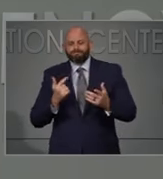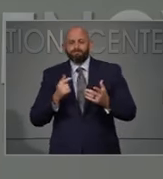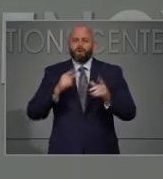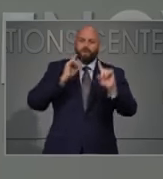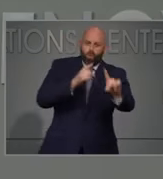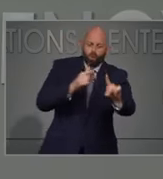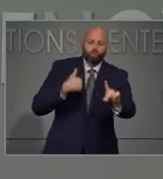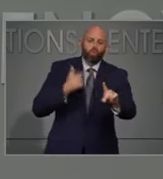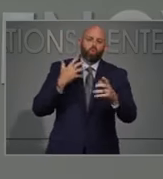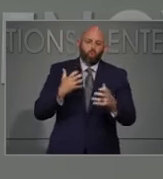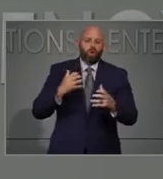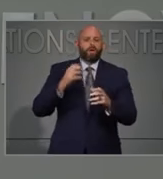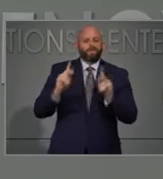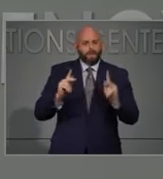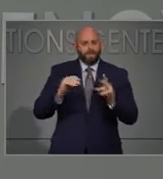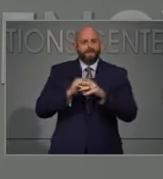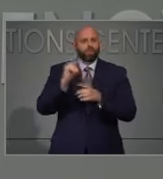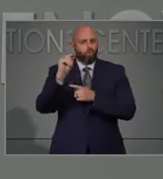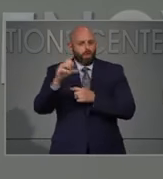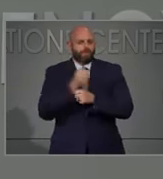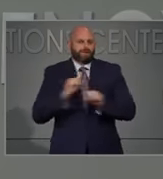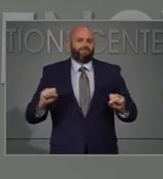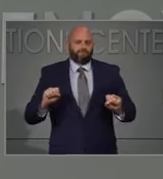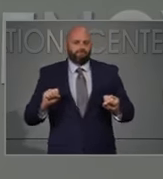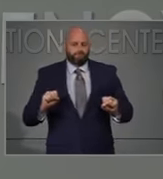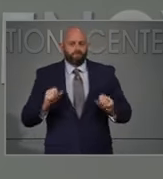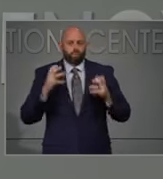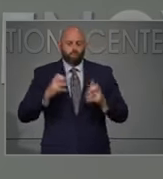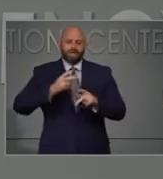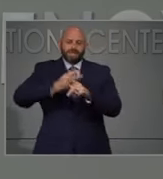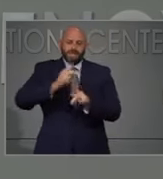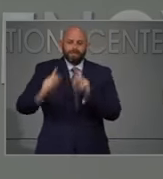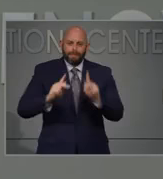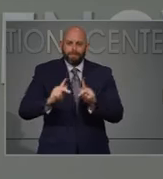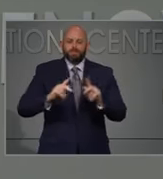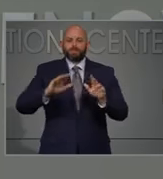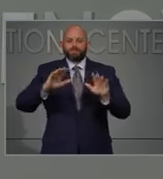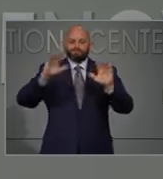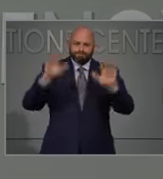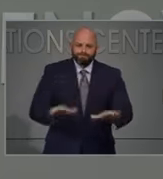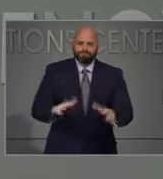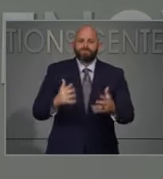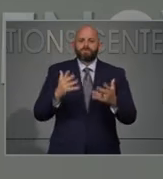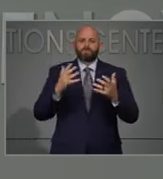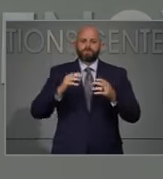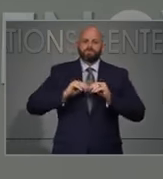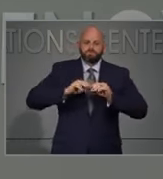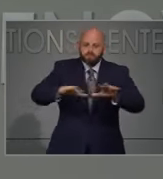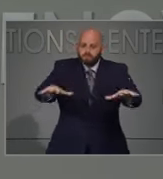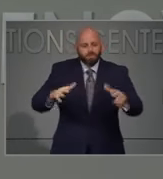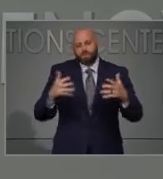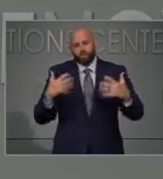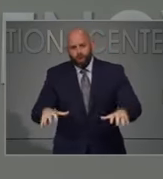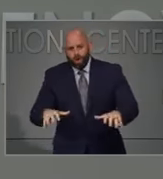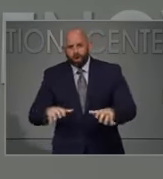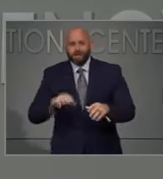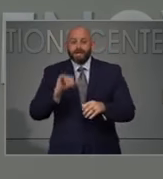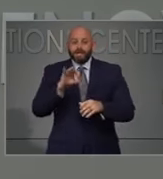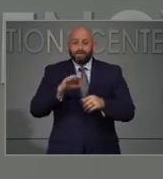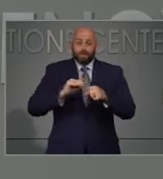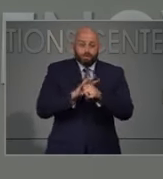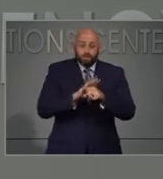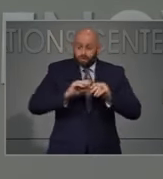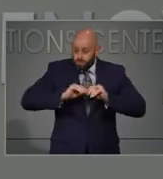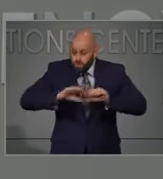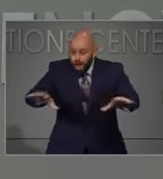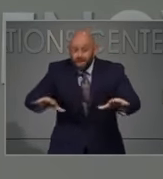us making sure that we're keeping the virus spread low, because the more virus spread, that means more positives, more people